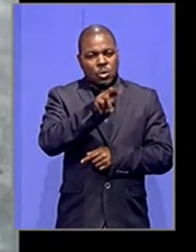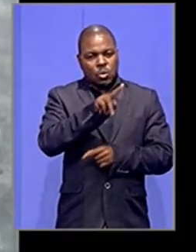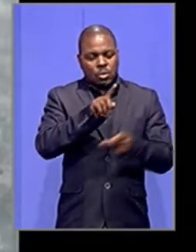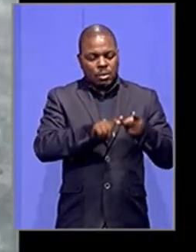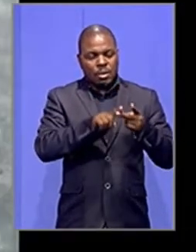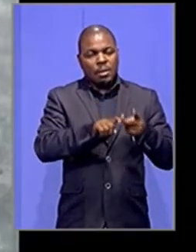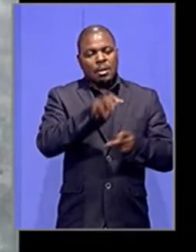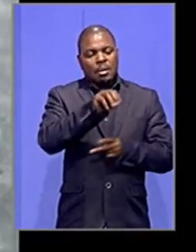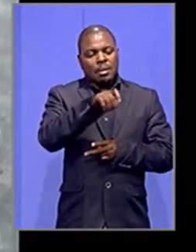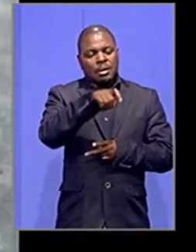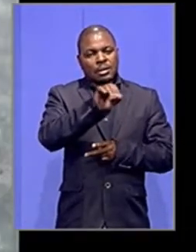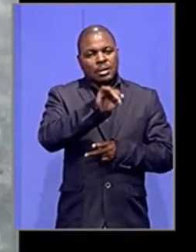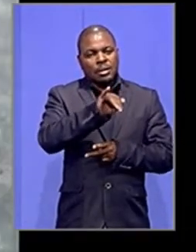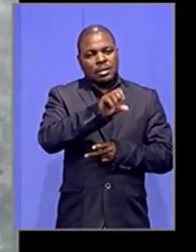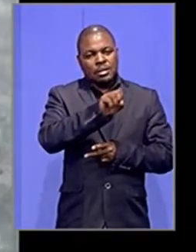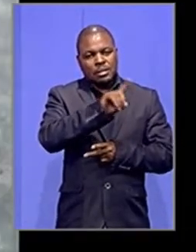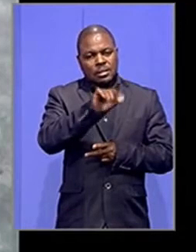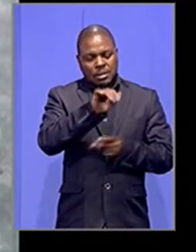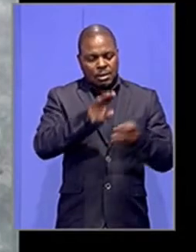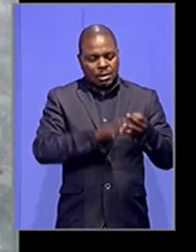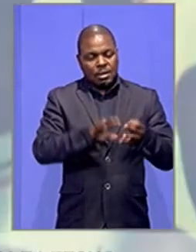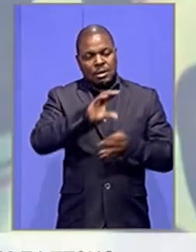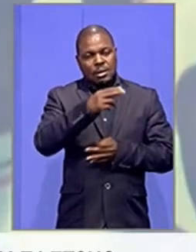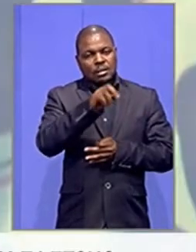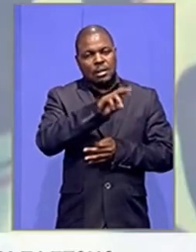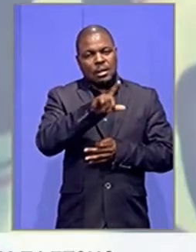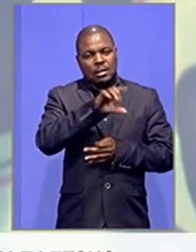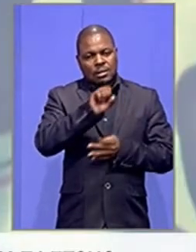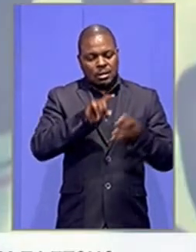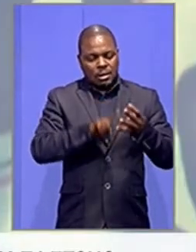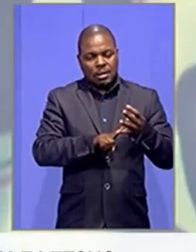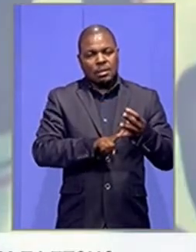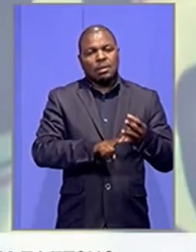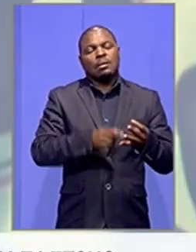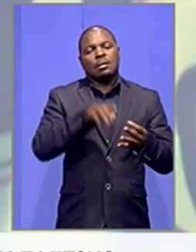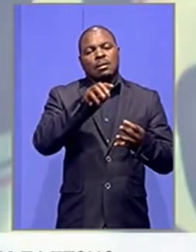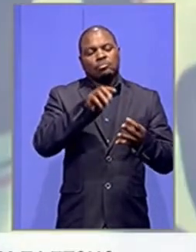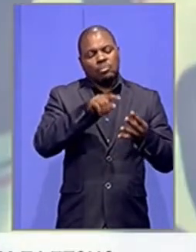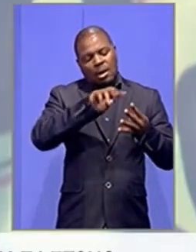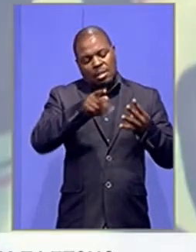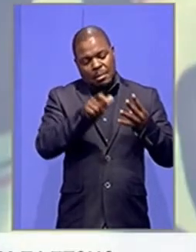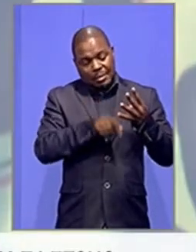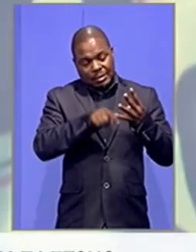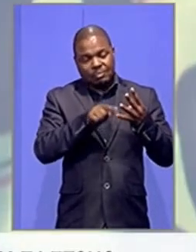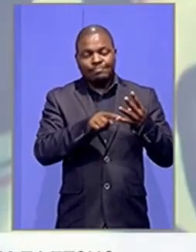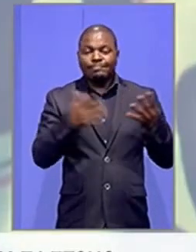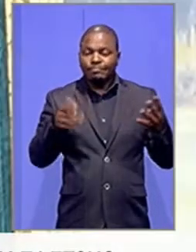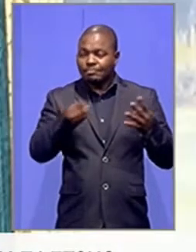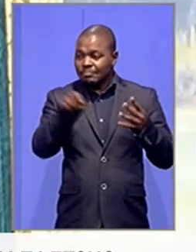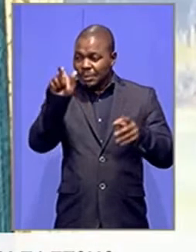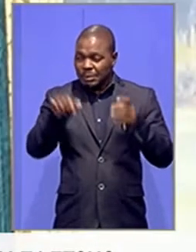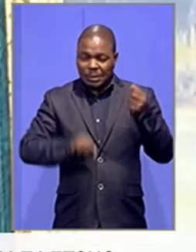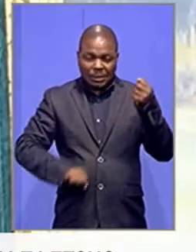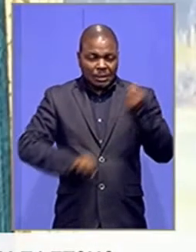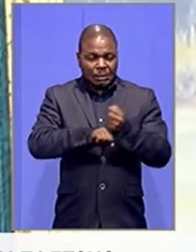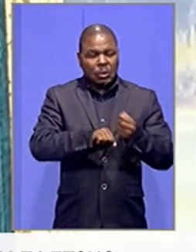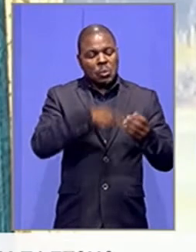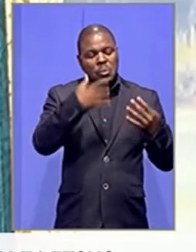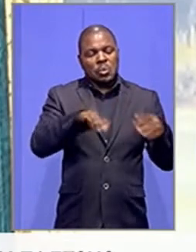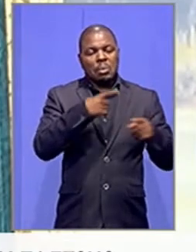Maqikiza, Phelo Charles hammoho le Noqamaku Mvunyiswa ba ne ba tsotwa ho le le haufi ke batshehetsi ba bona papading ya